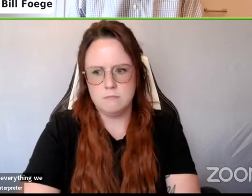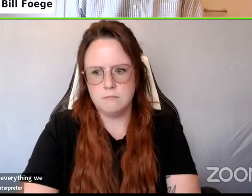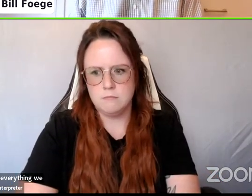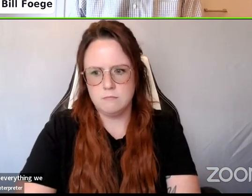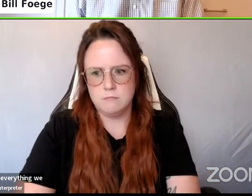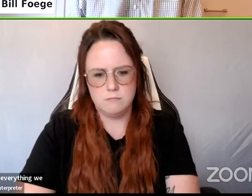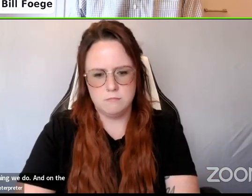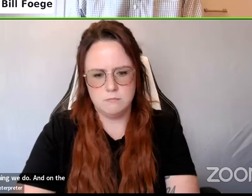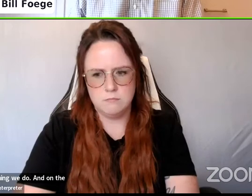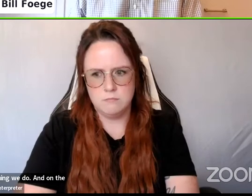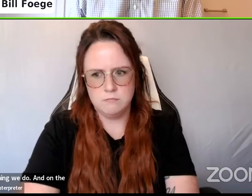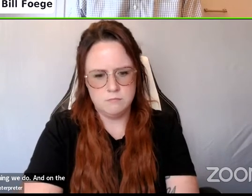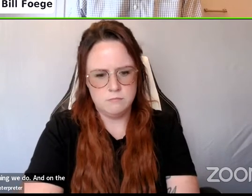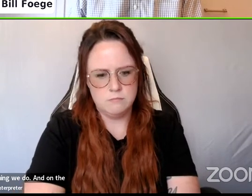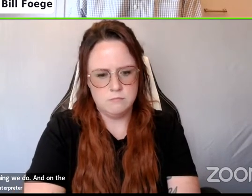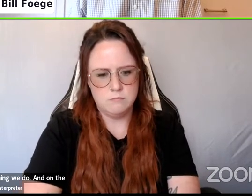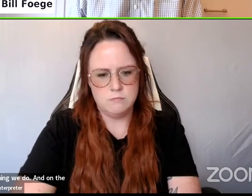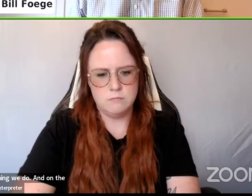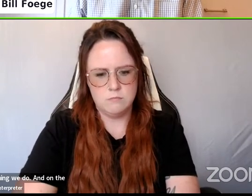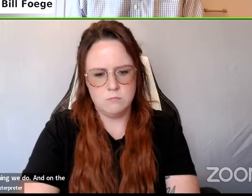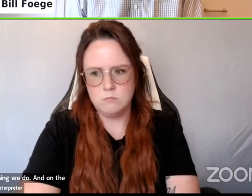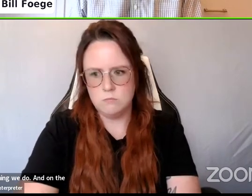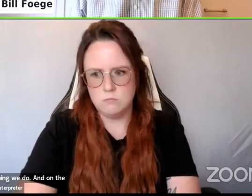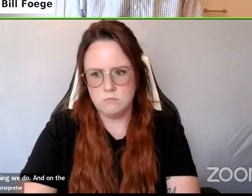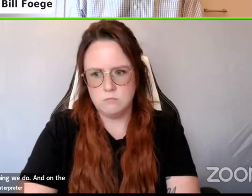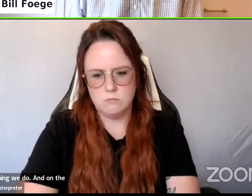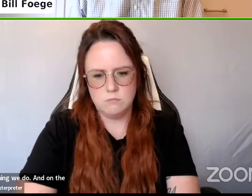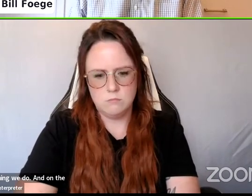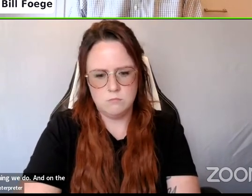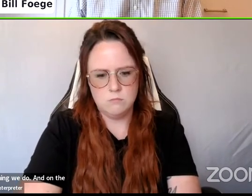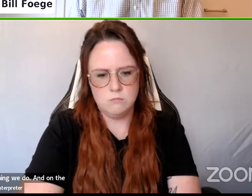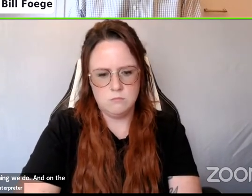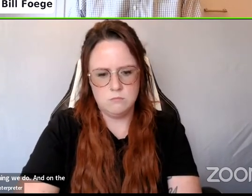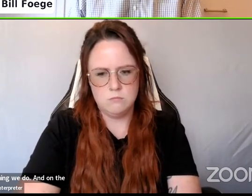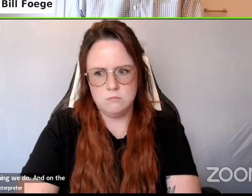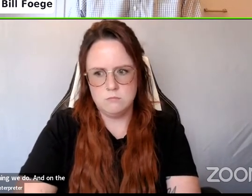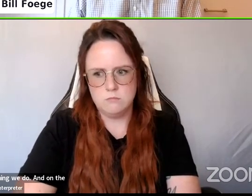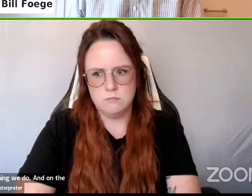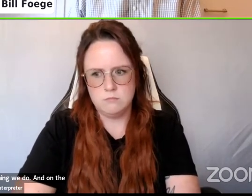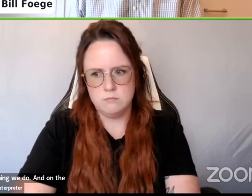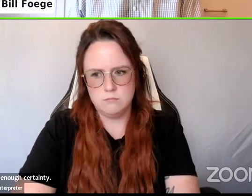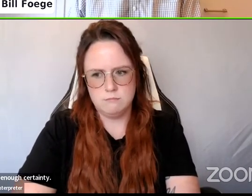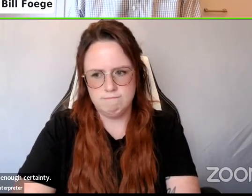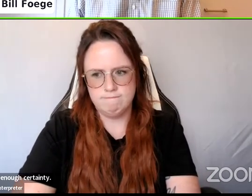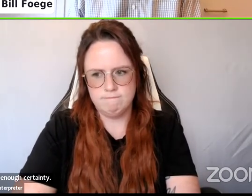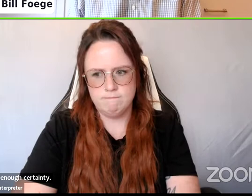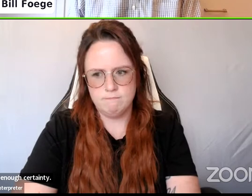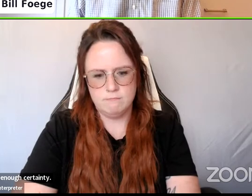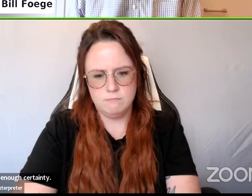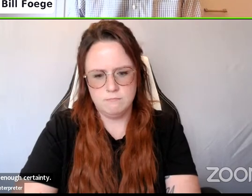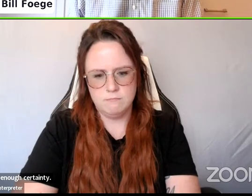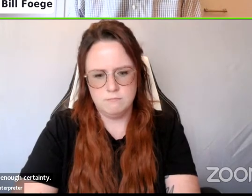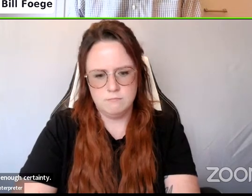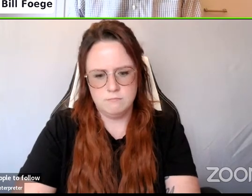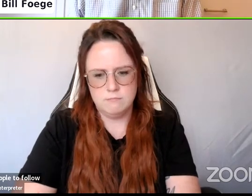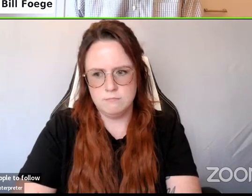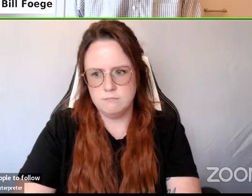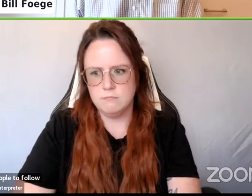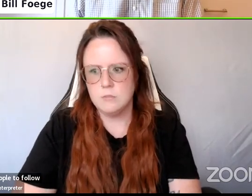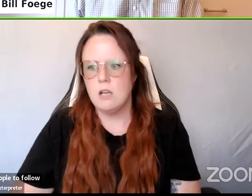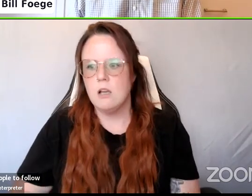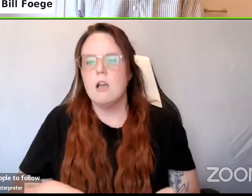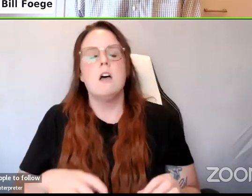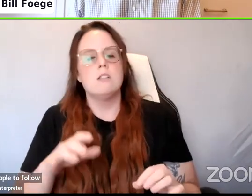hand you have to have enough certainty in order to get other people to follow you there's a book by Gary